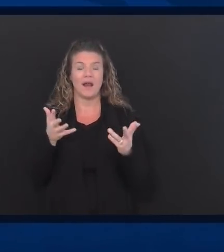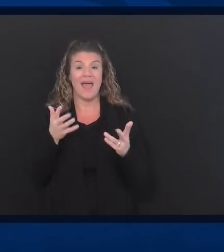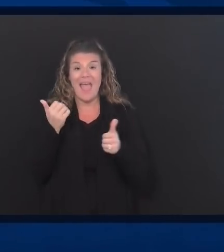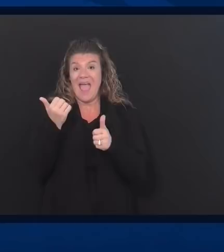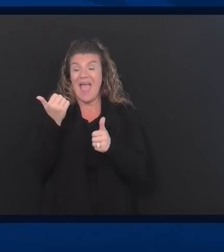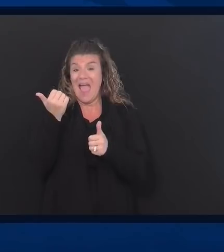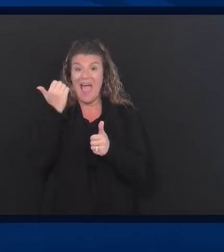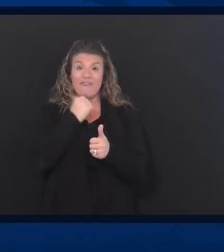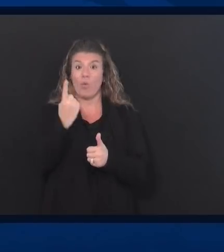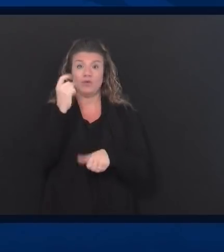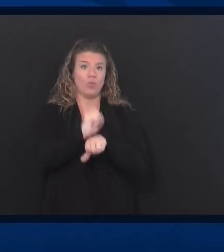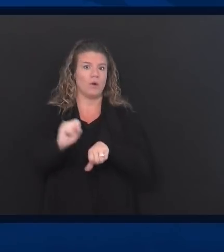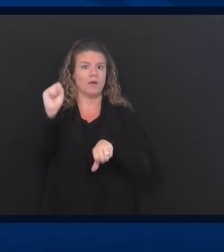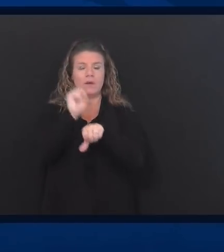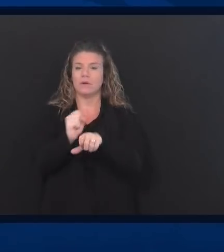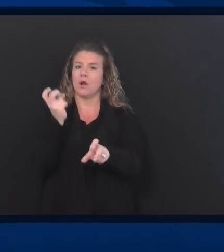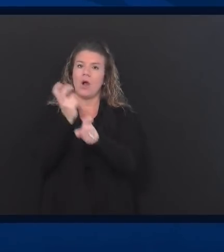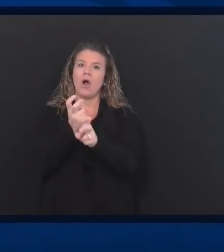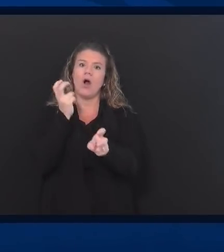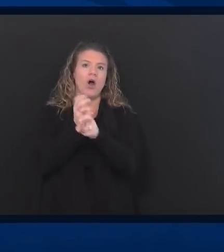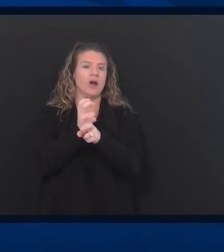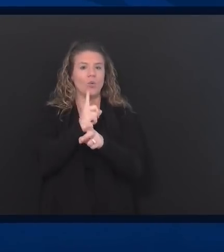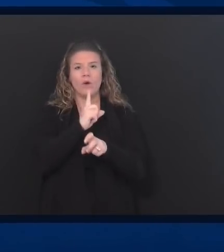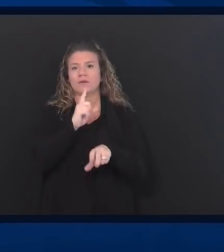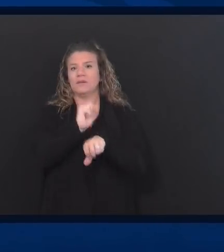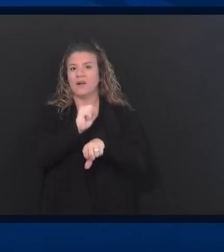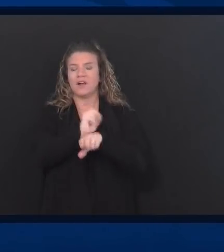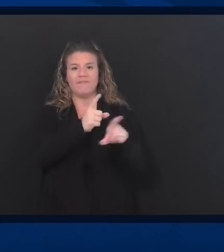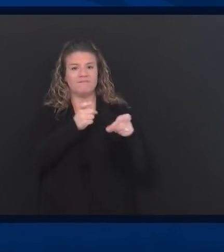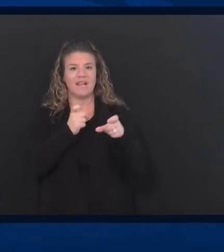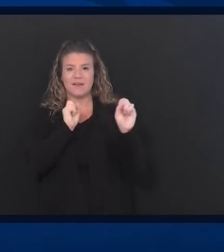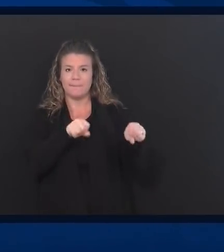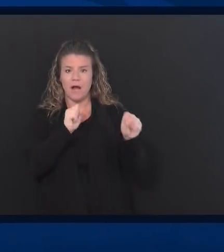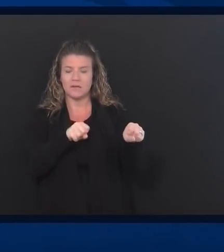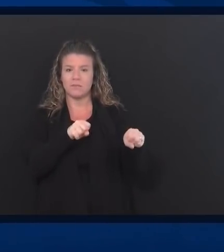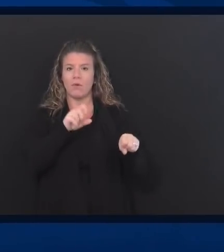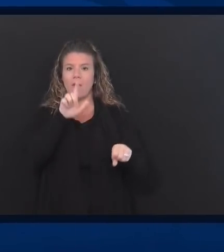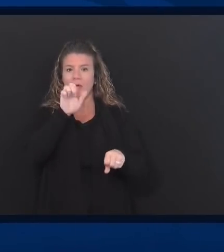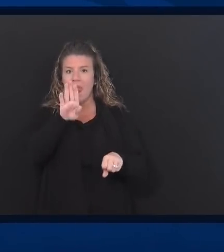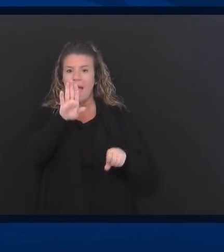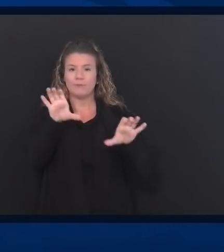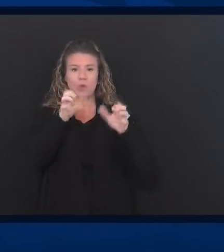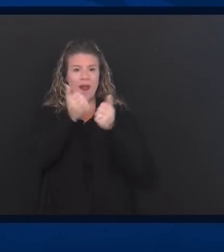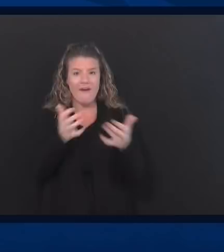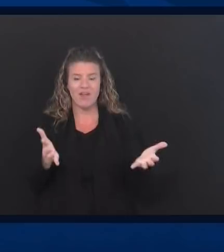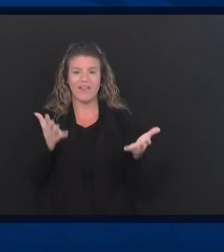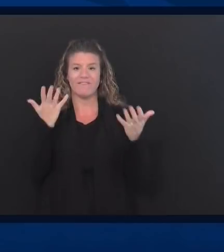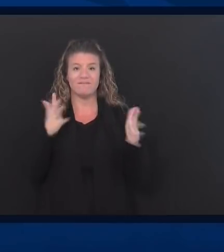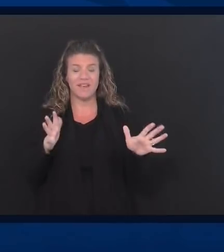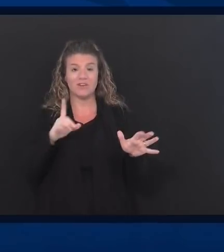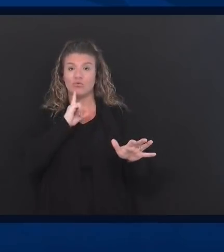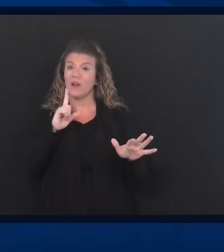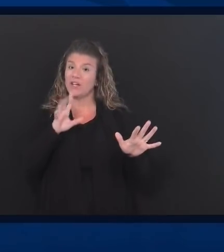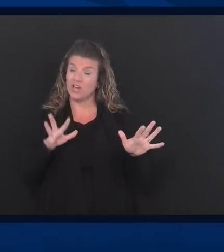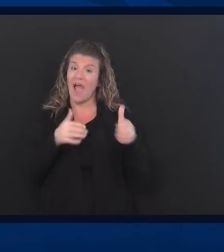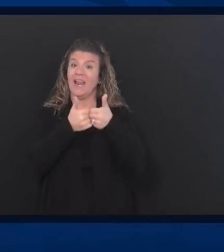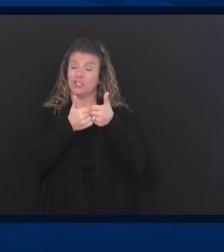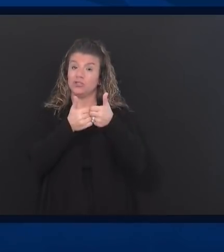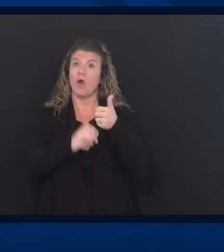working very hard to make sure as fast as possible those labs get things done. It is a challenge across the